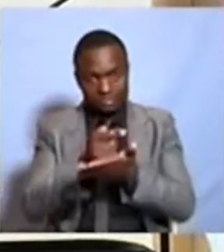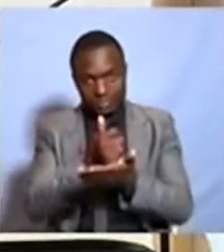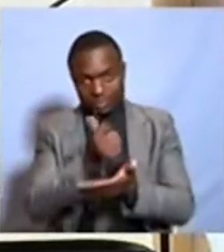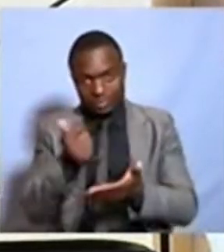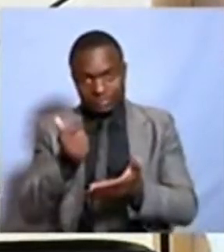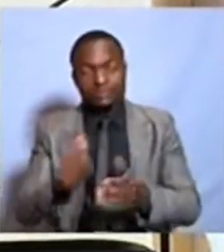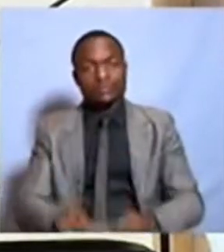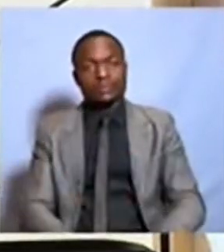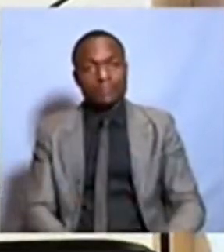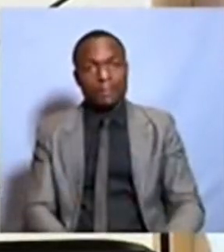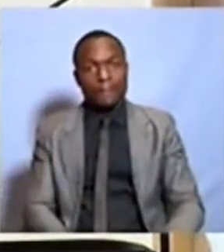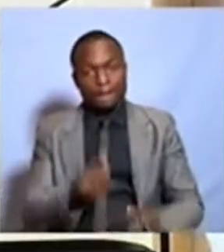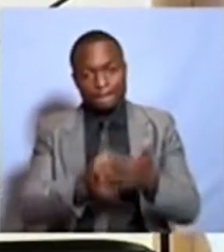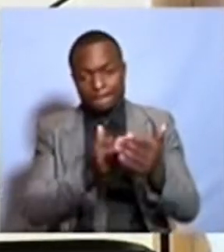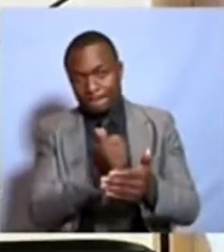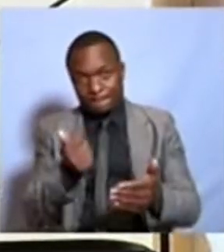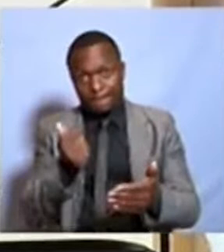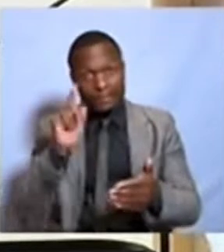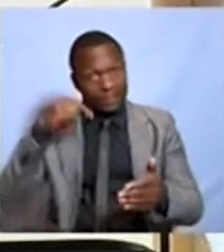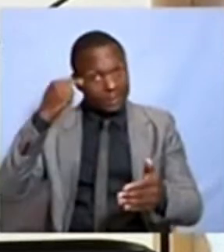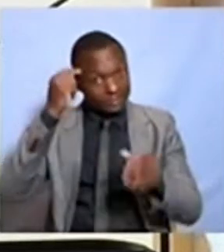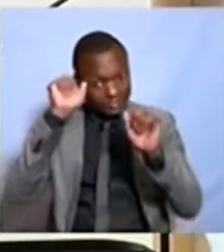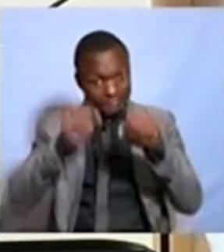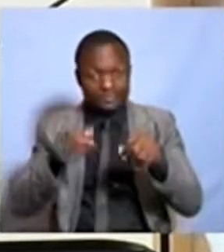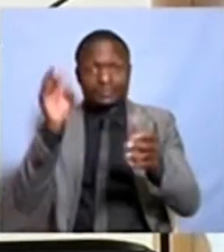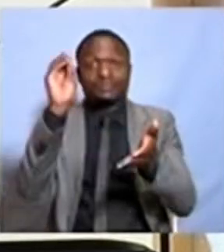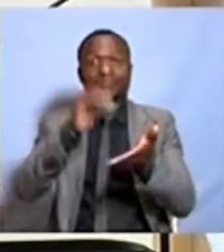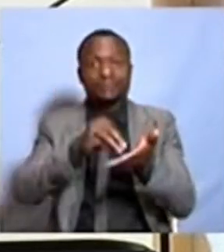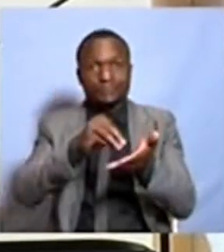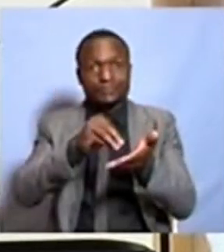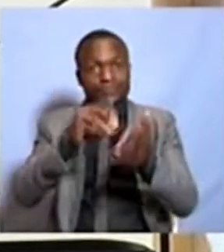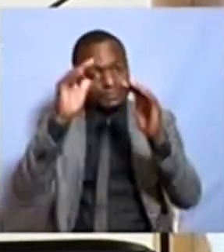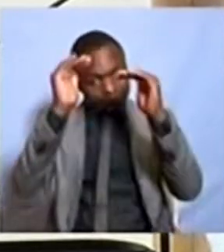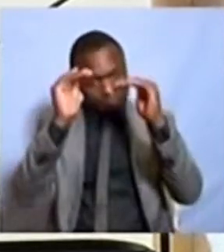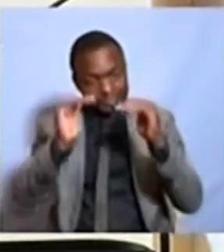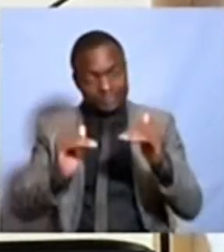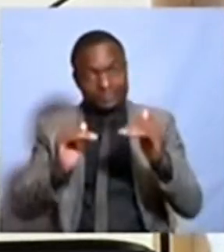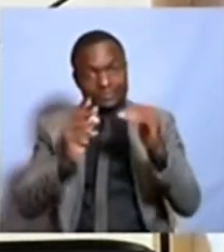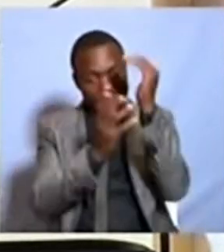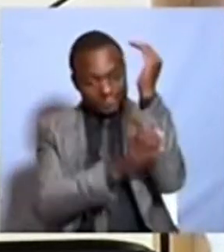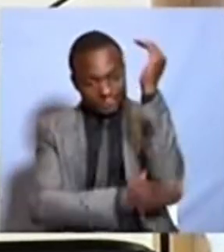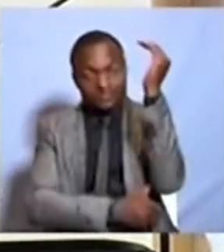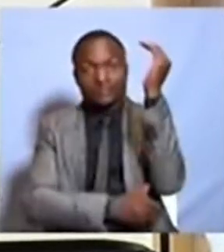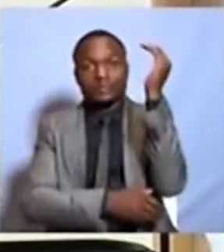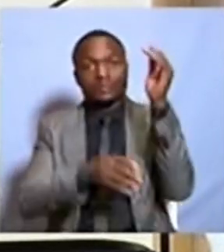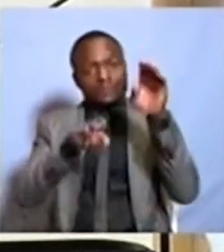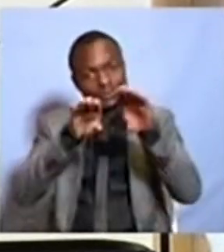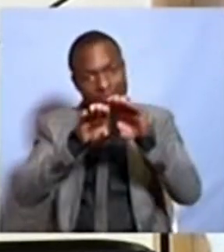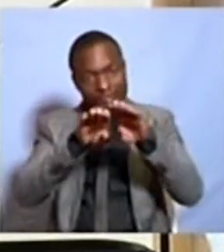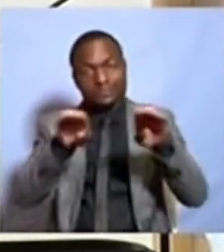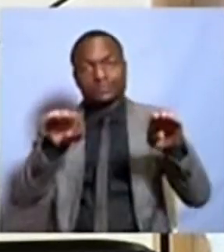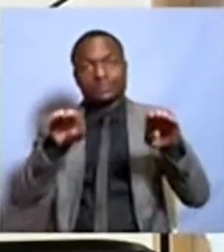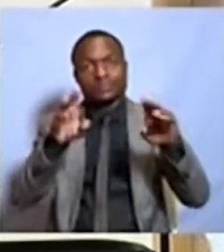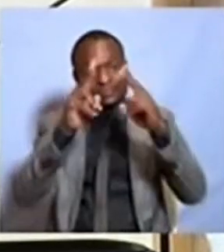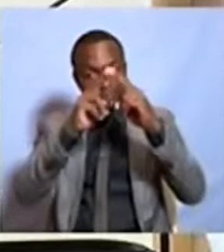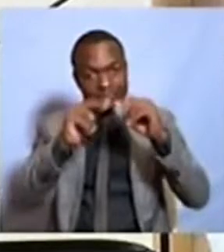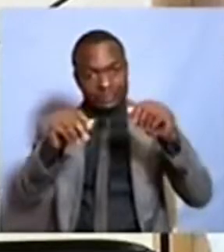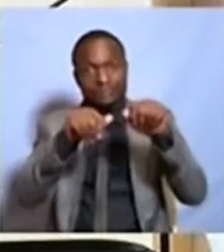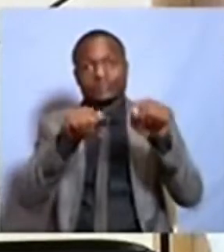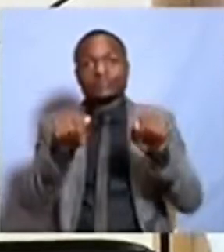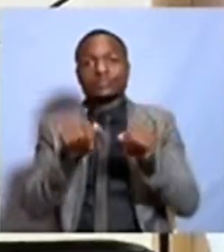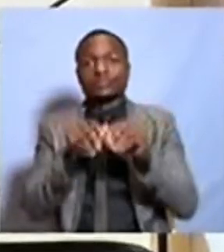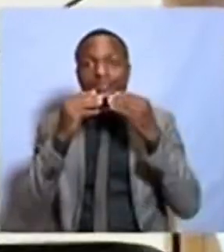What other measures can government put in place to reduce poverty levels in our rural areas? Thank you.